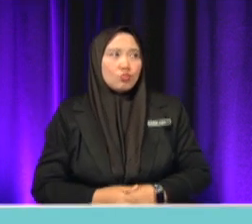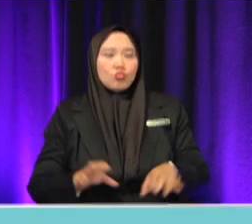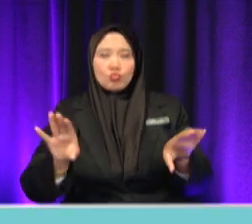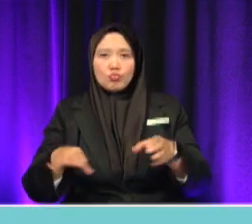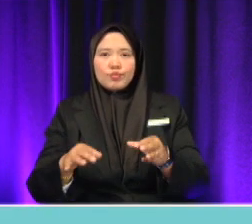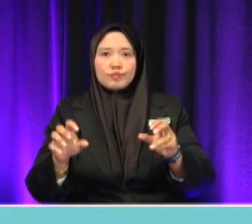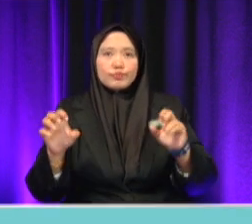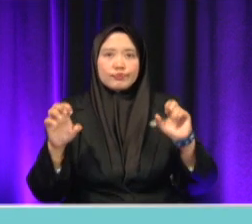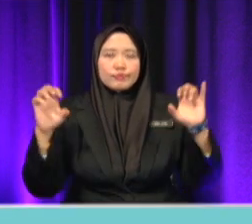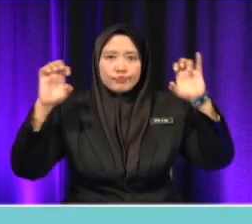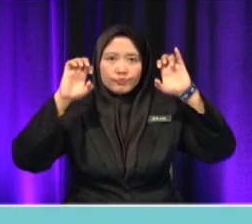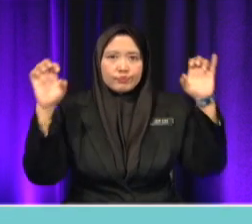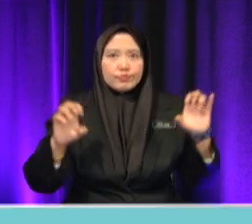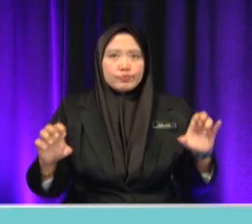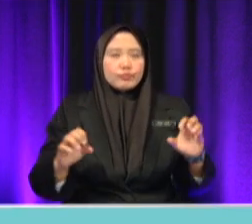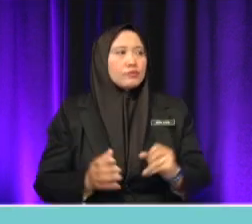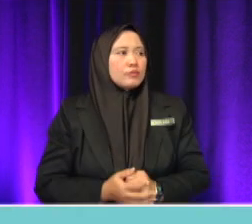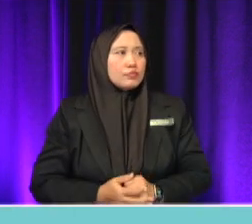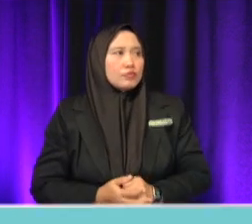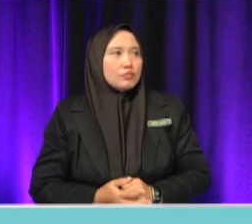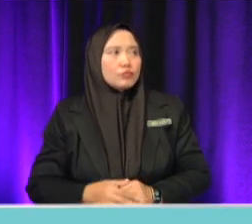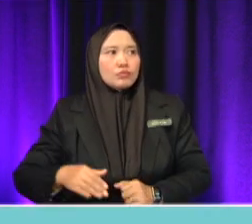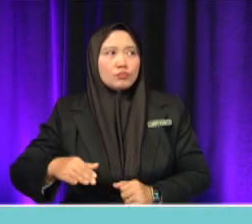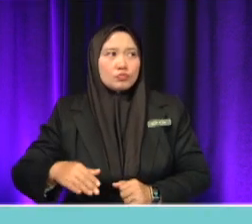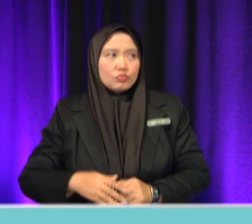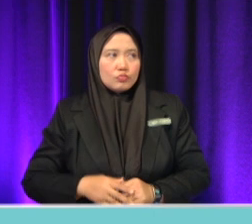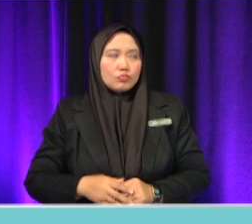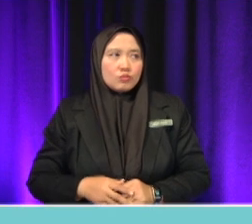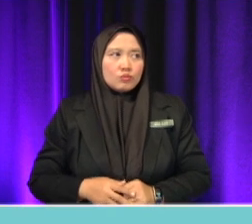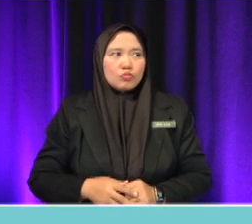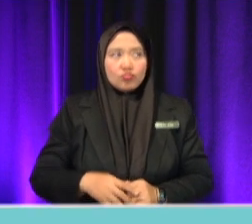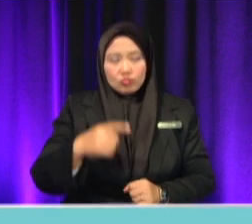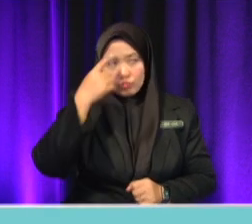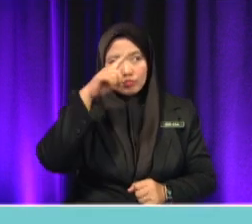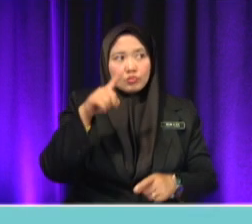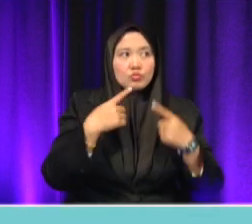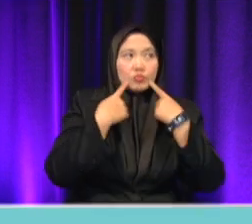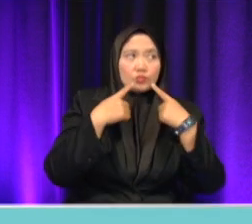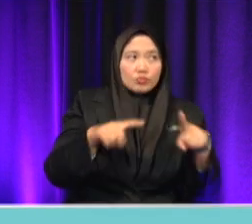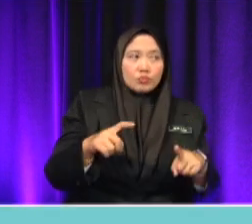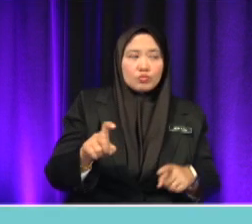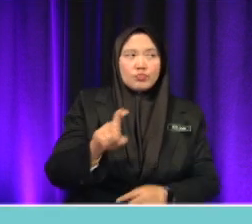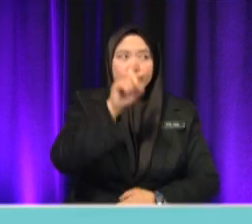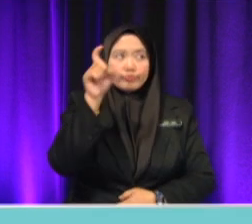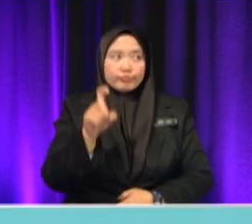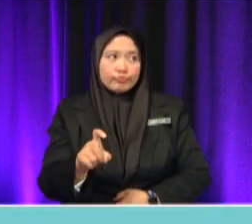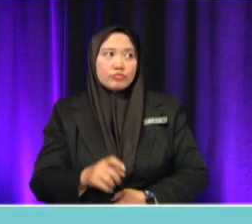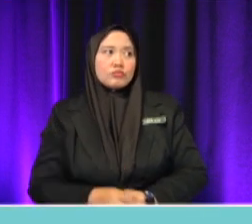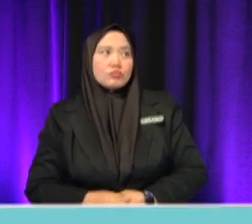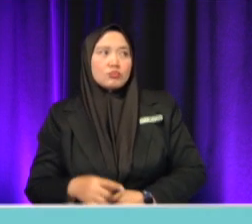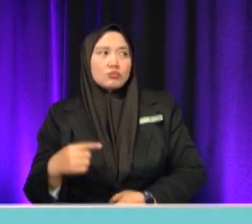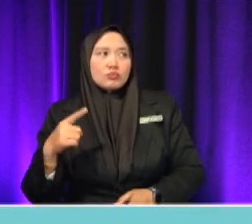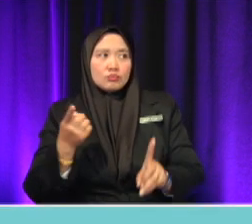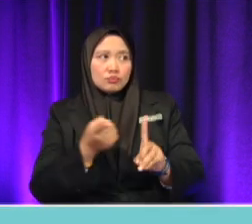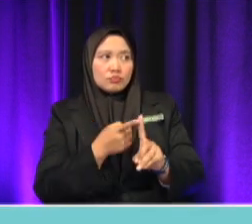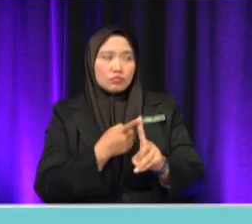do and to answer reading comprehension questions, there are several tips. Okay, first, we need to read